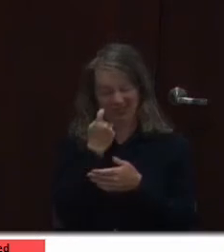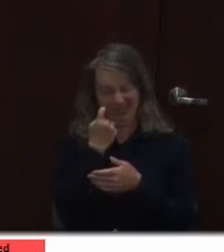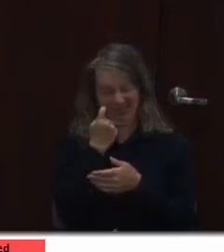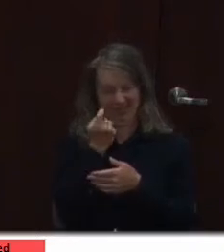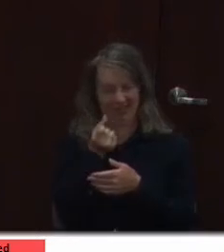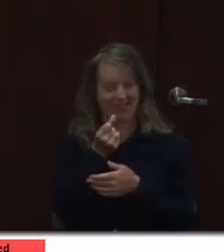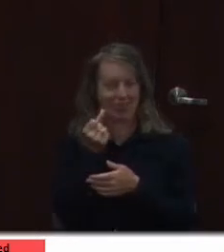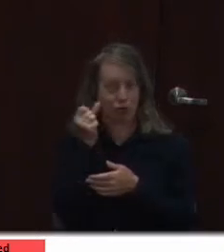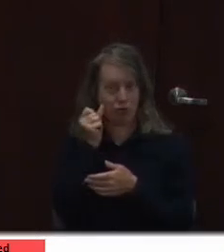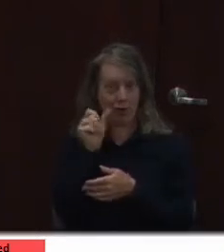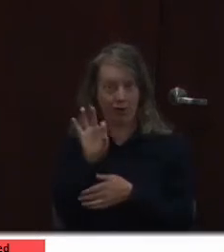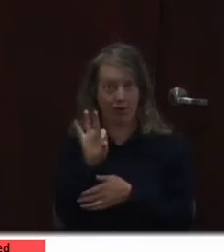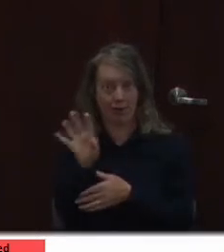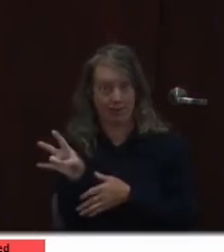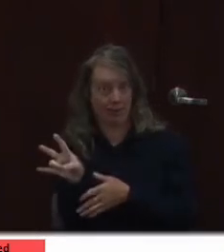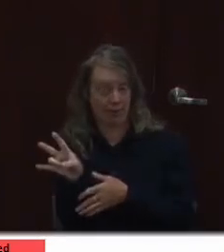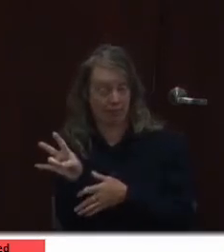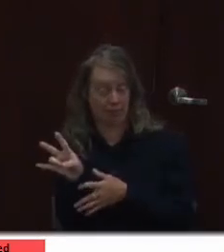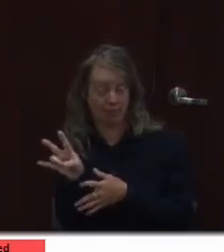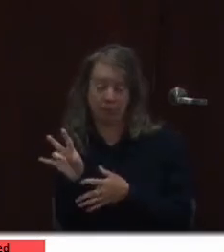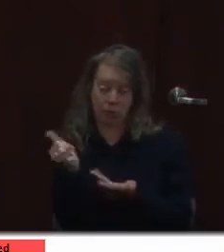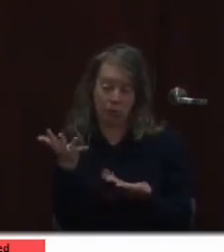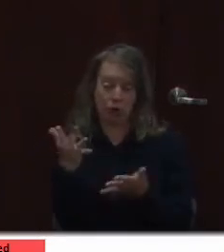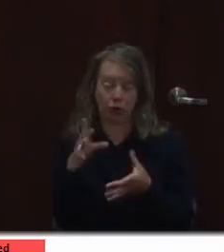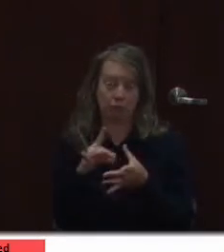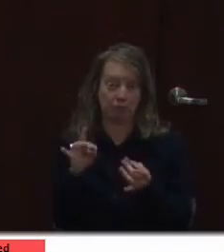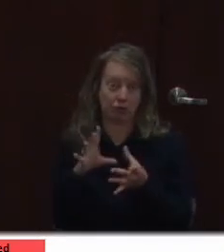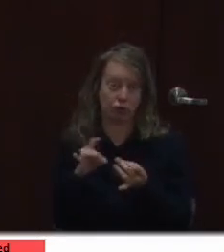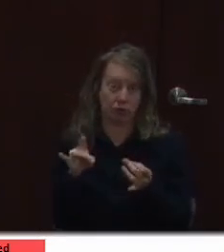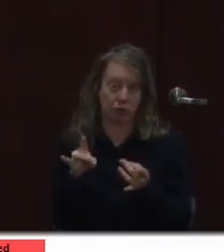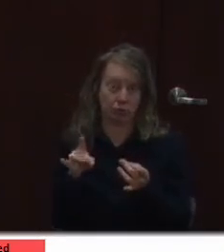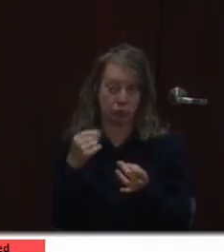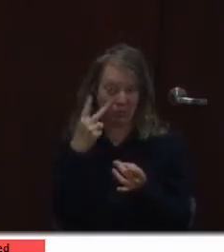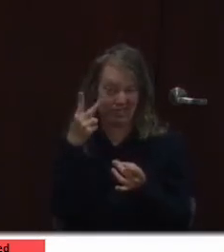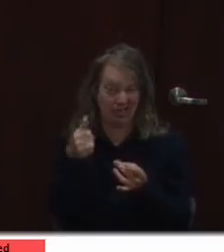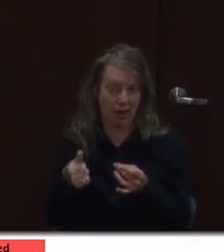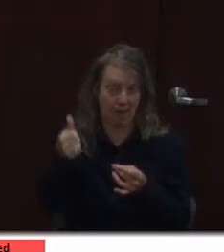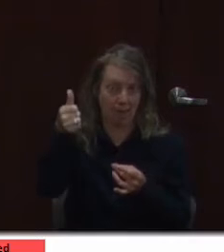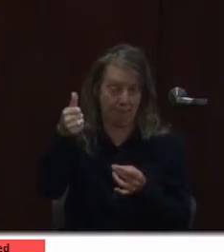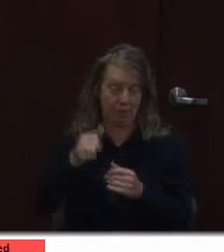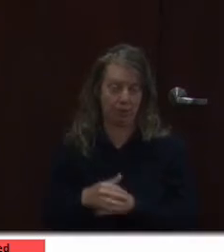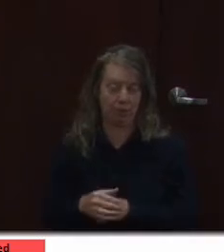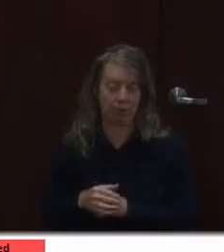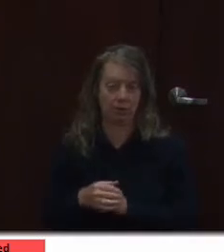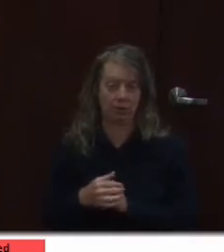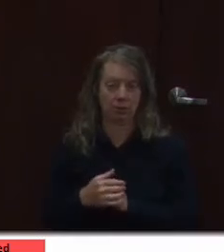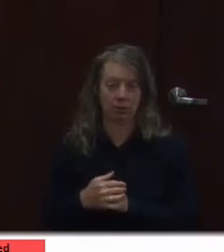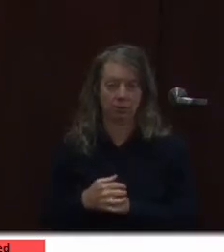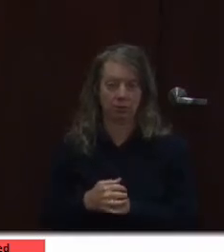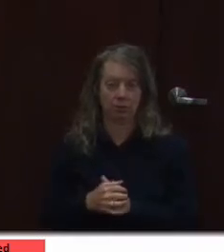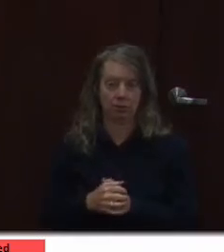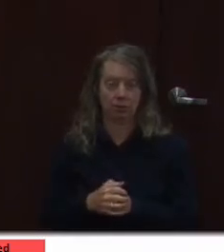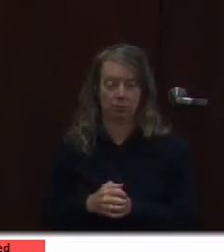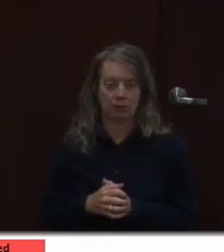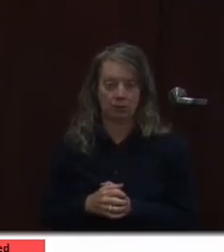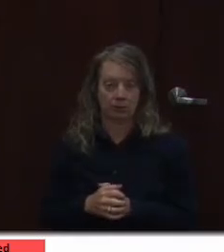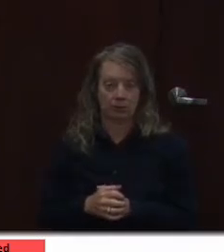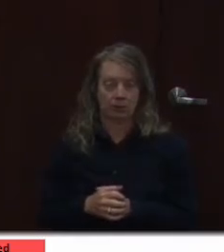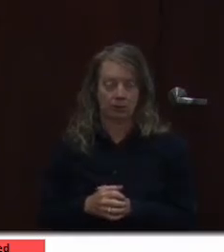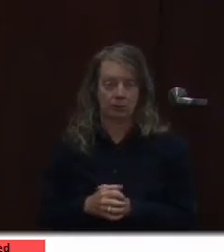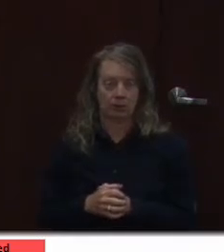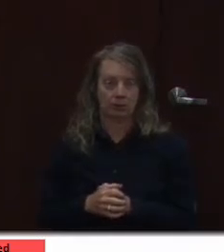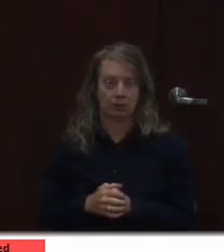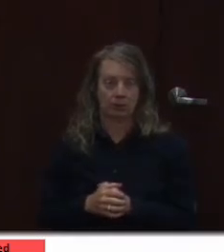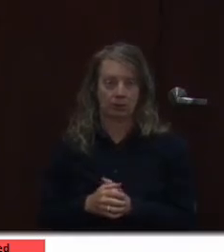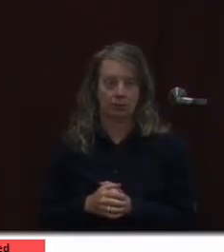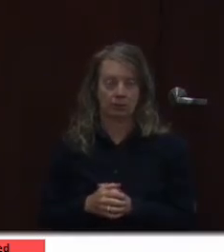97, as indicated, as I previously indicated, and that uptick in new cases. And so you did